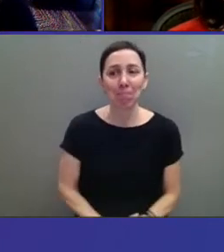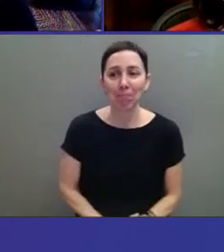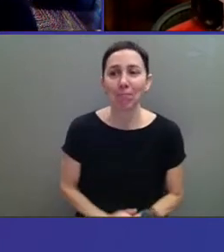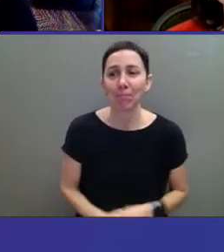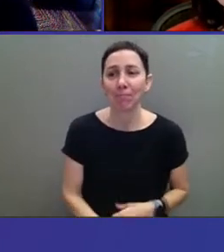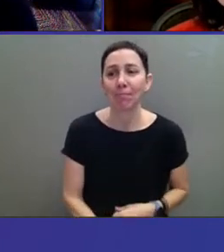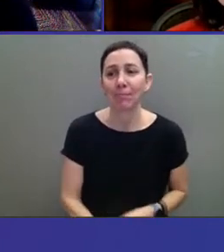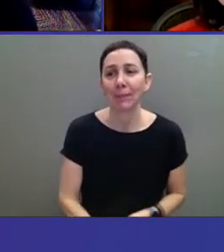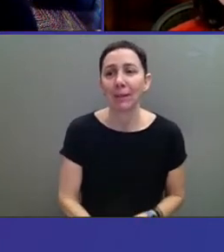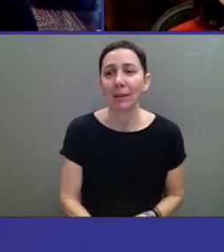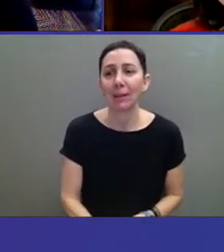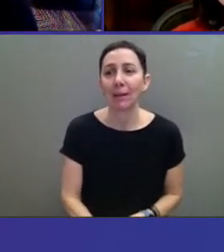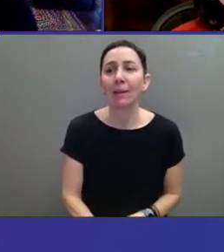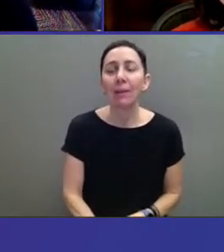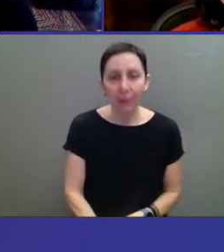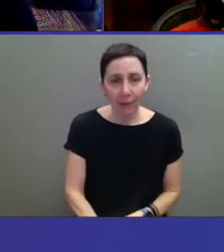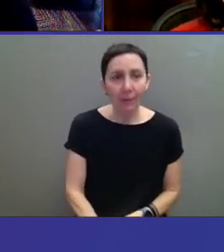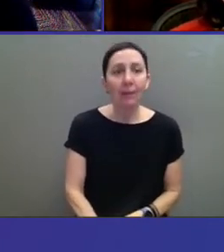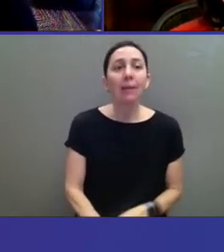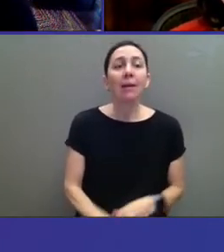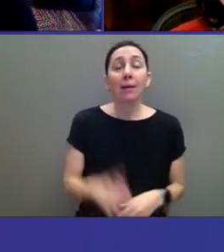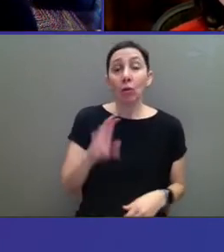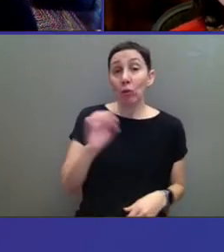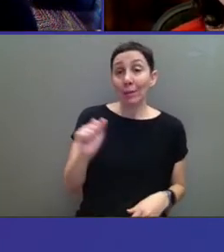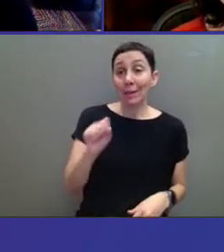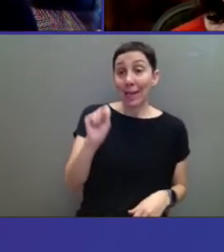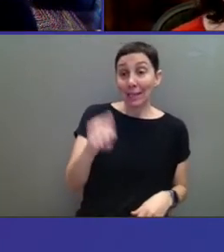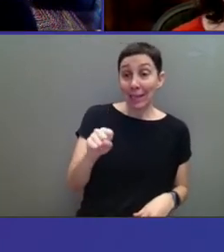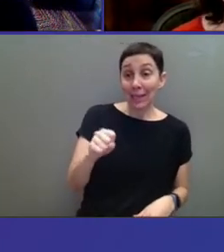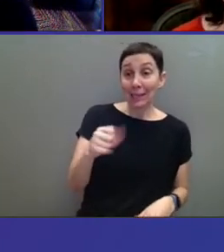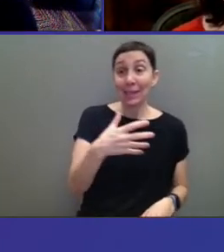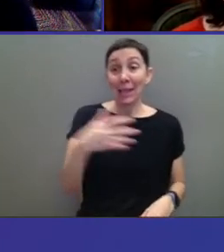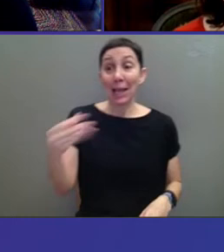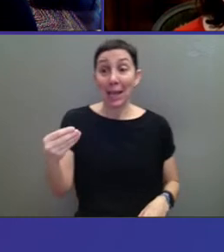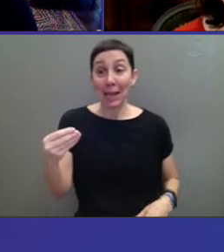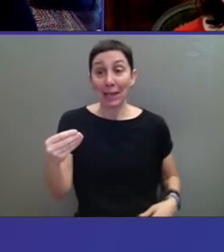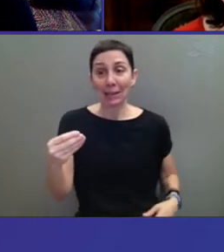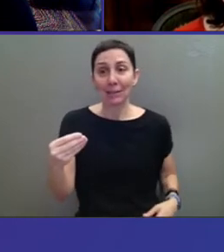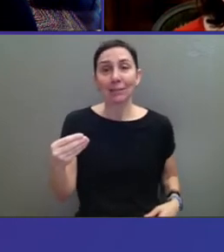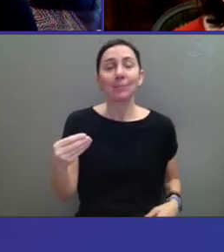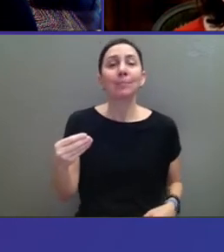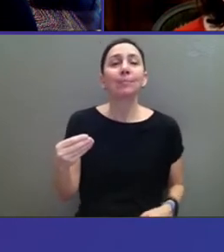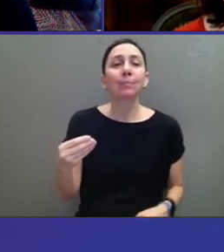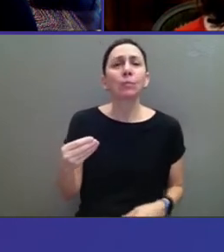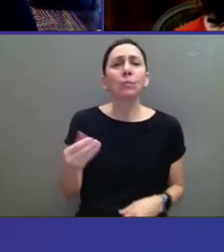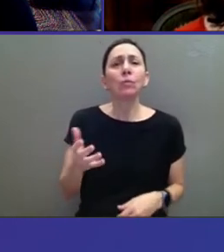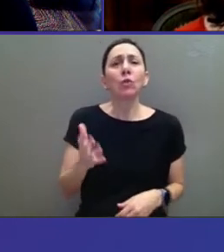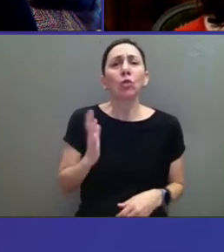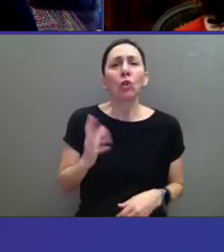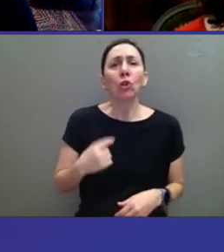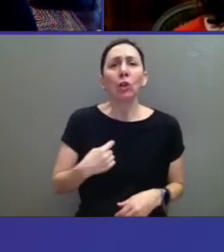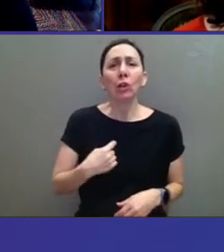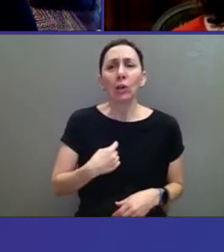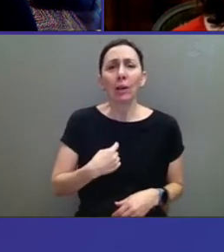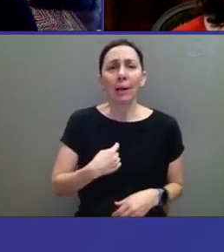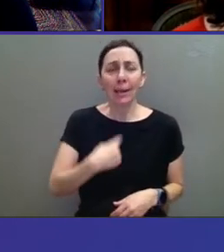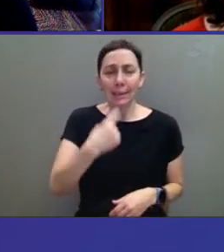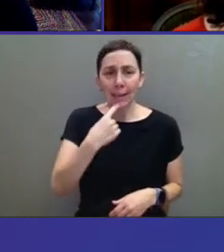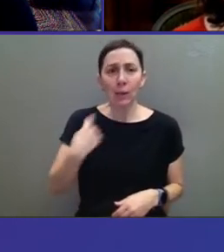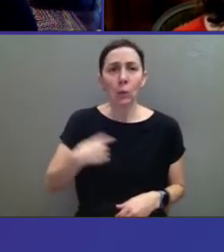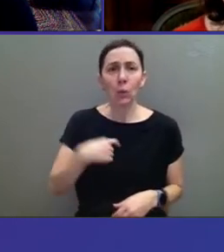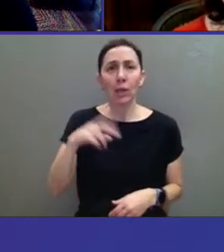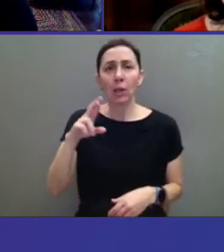I'm a big yes, and I'll say, earlier I mentioned that we re-grant